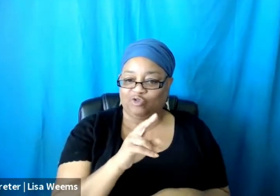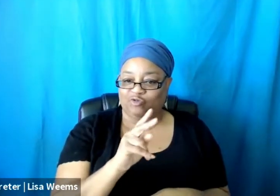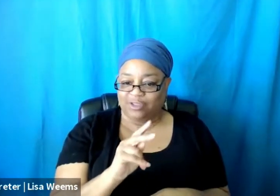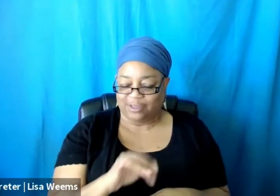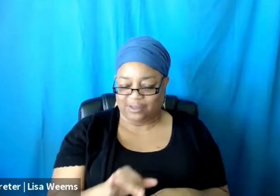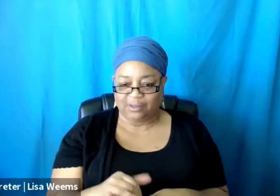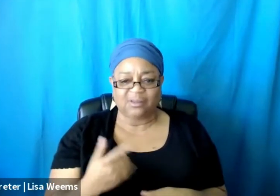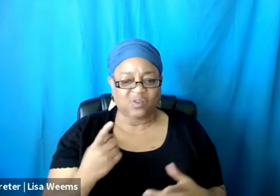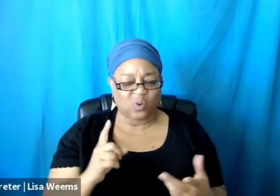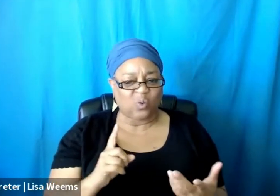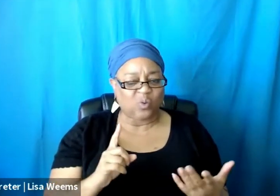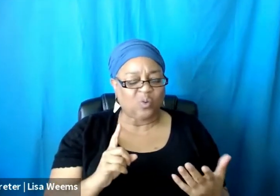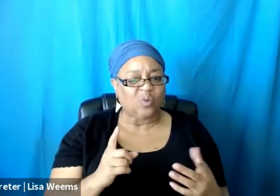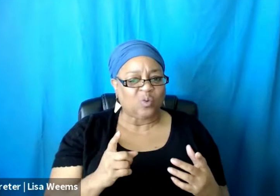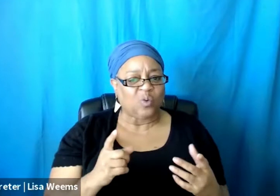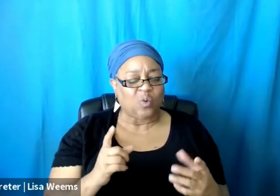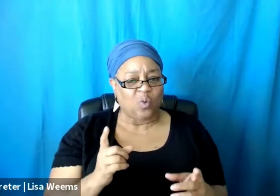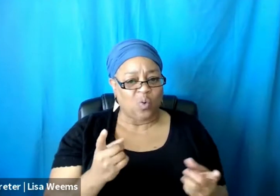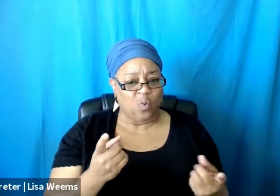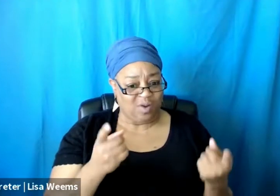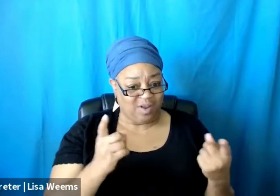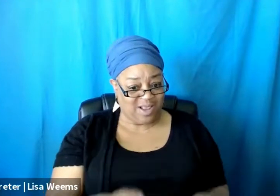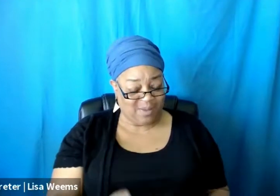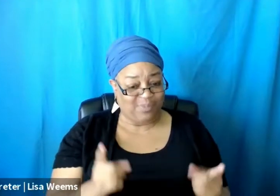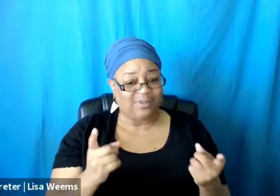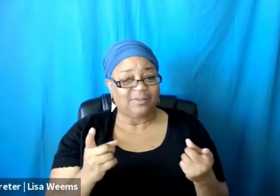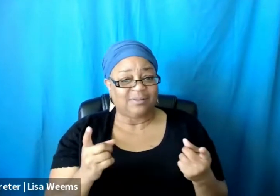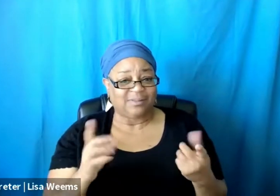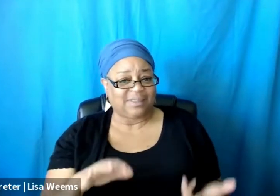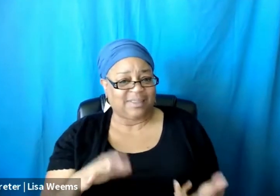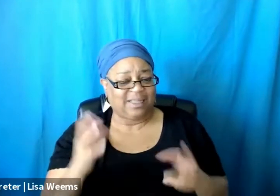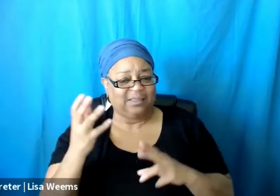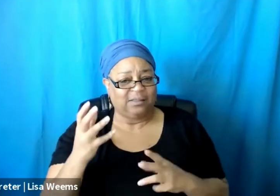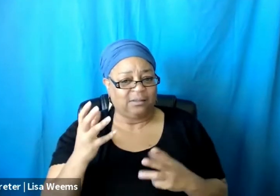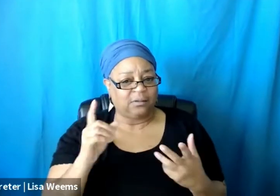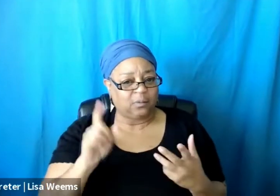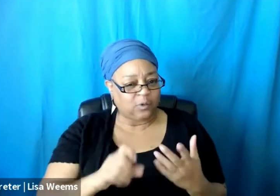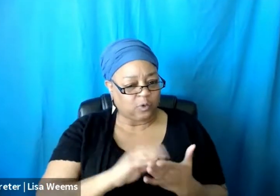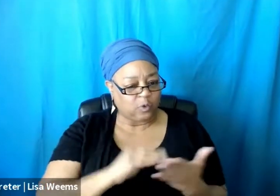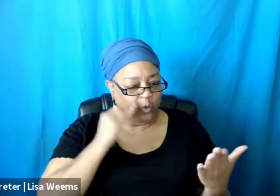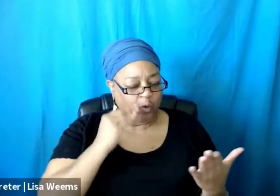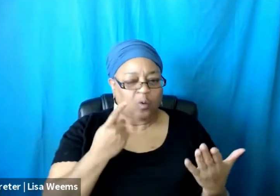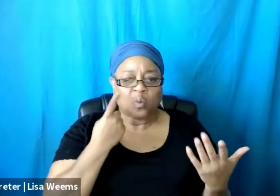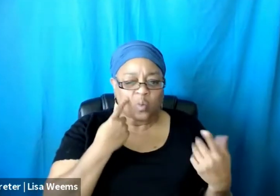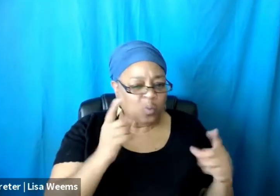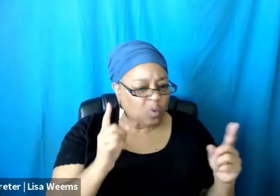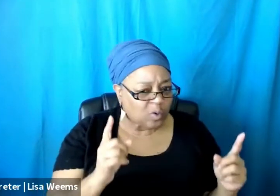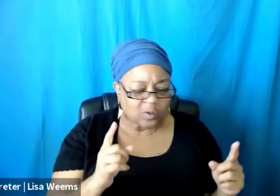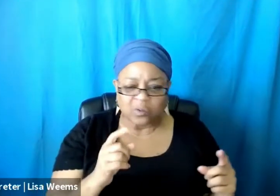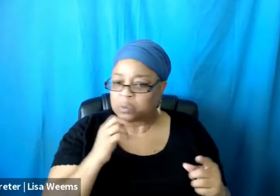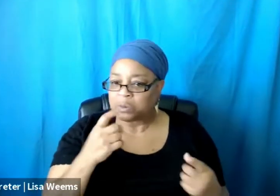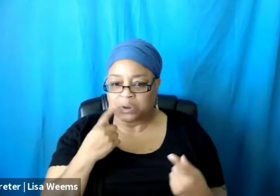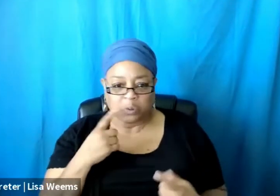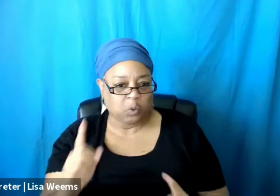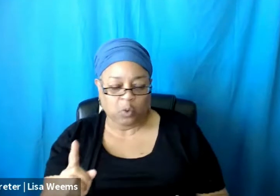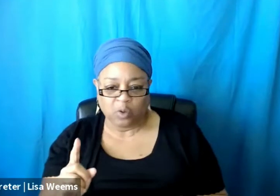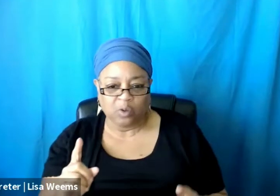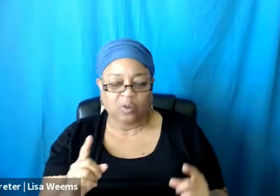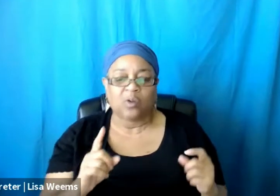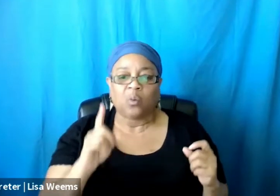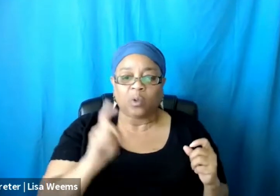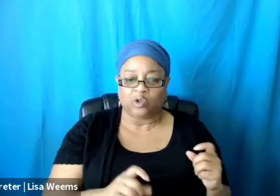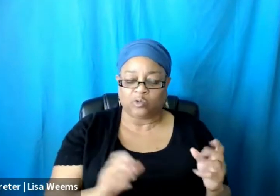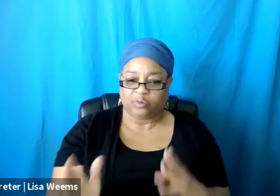prior disasters, what's worked, what hasn't worked so well. We need to be able to be better prepared